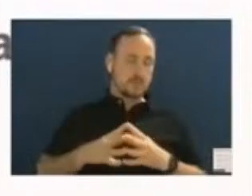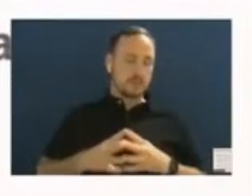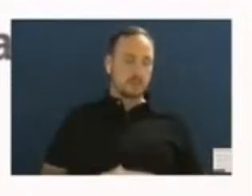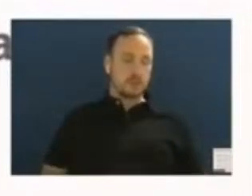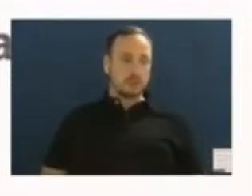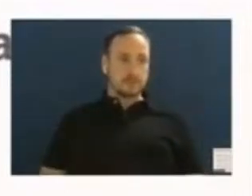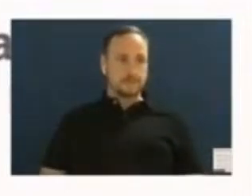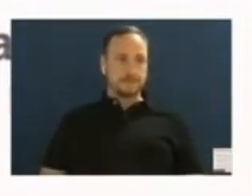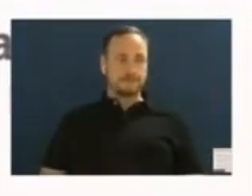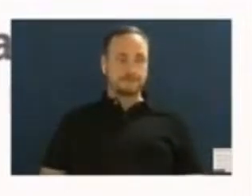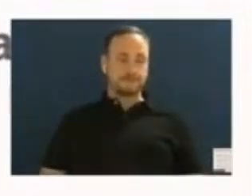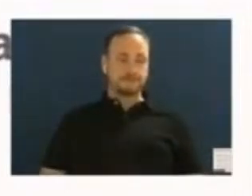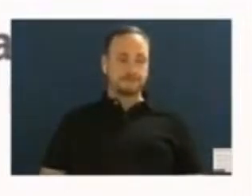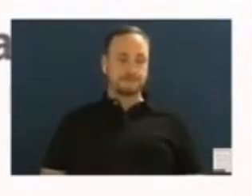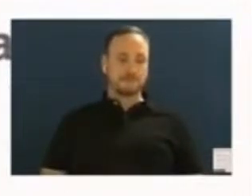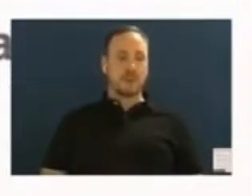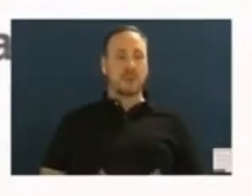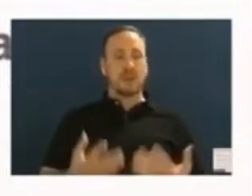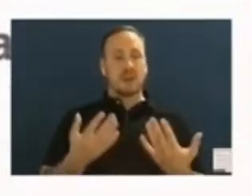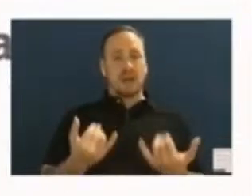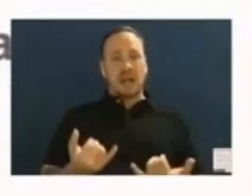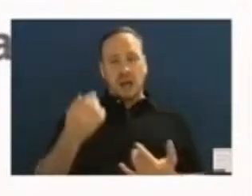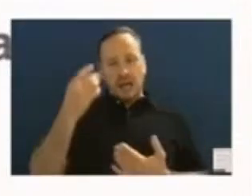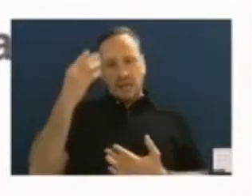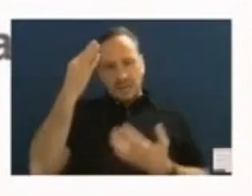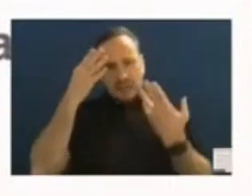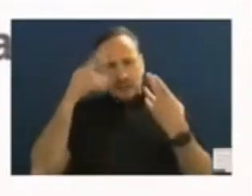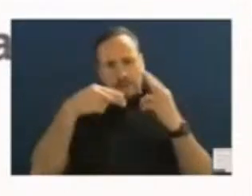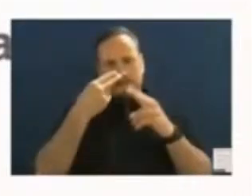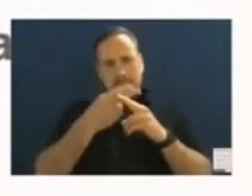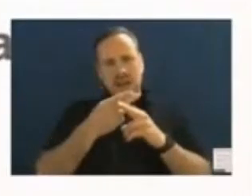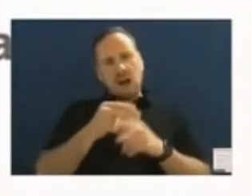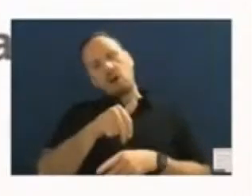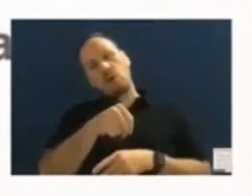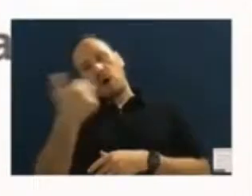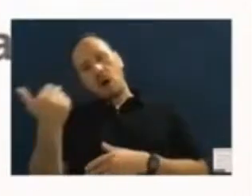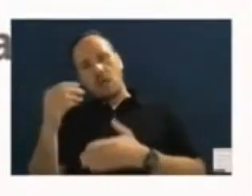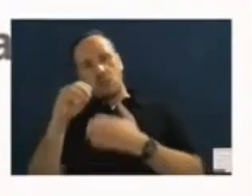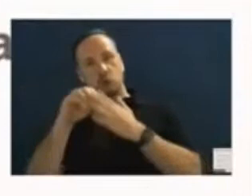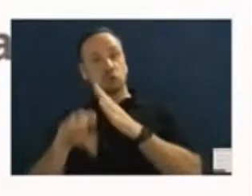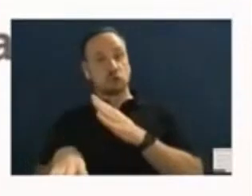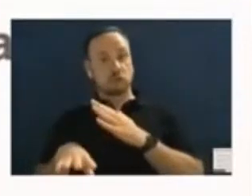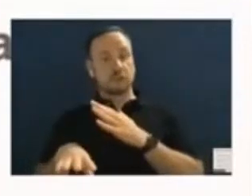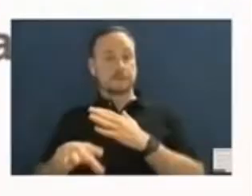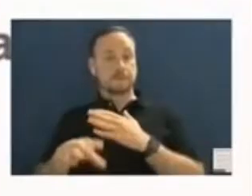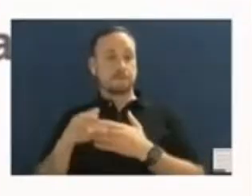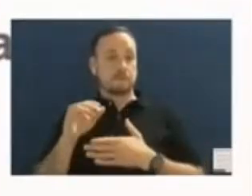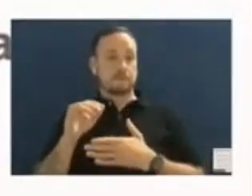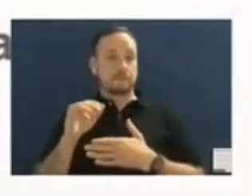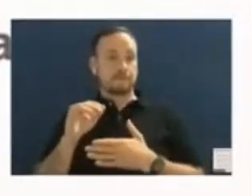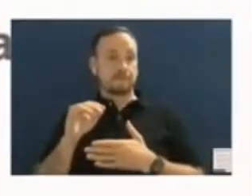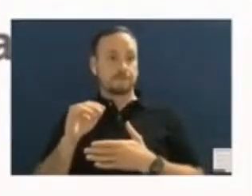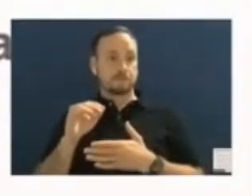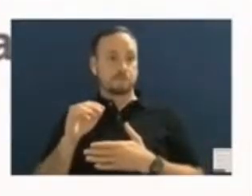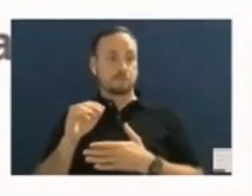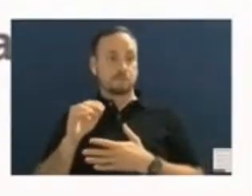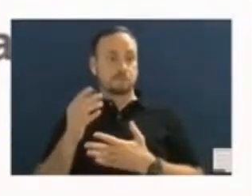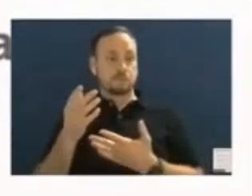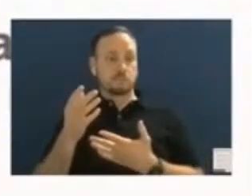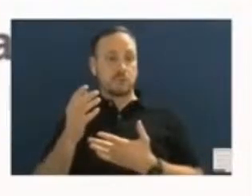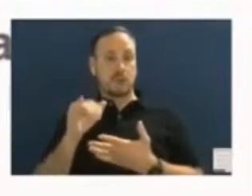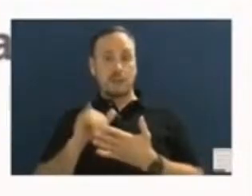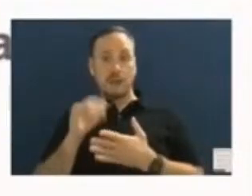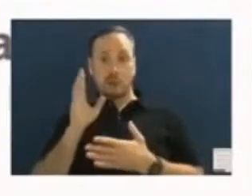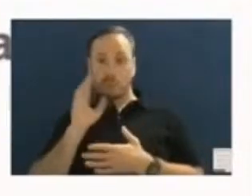all of our other students that would be returning for some portion of each of our respective months of instruction back into